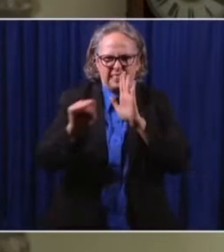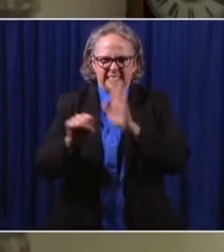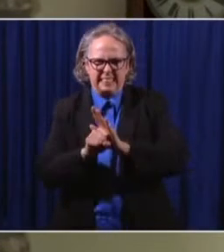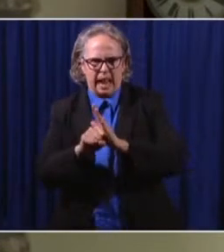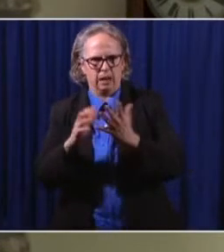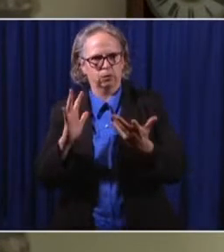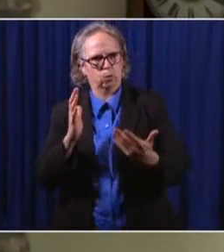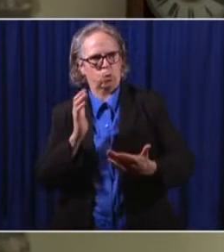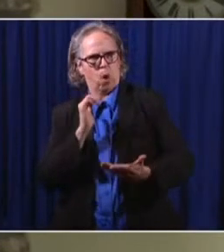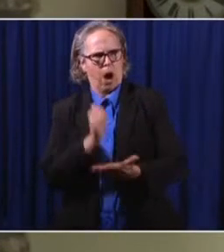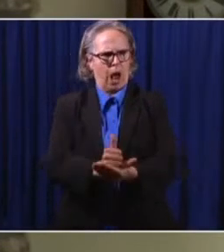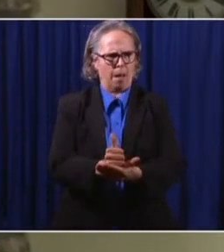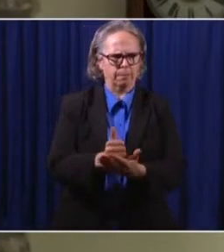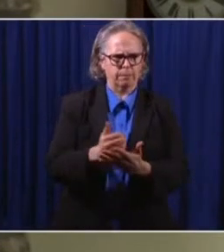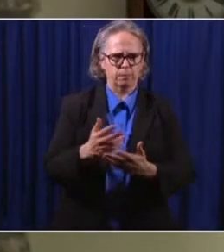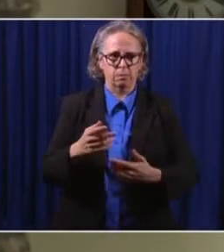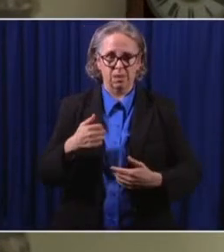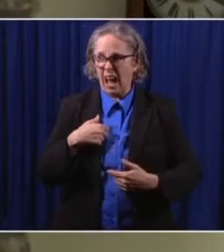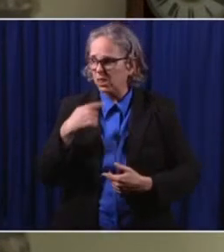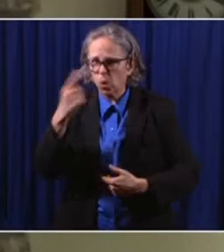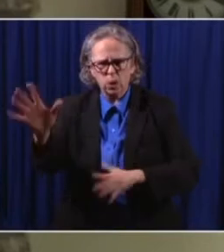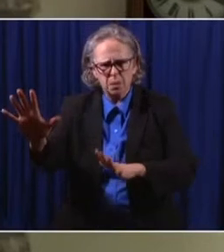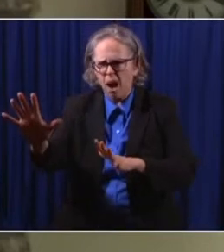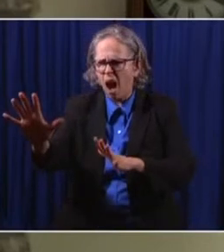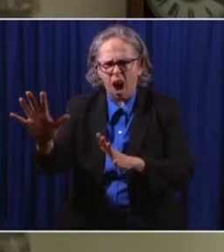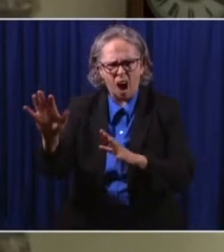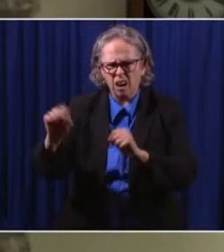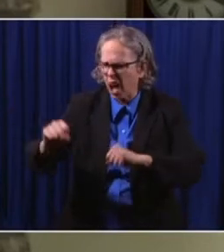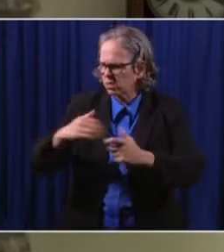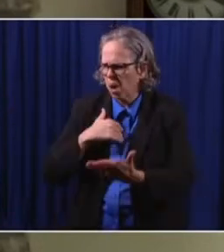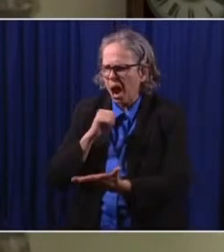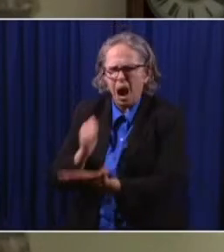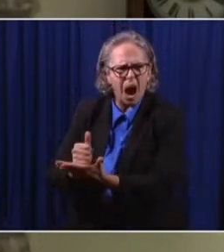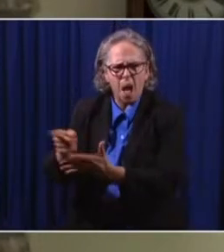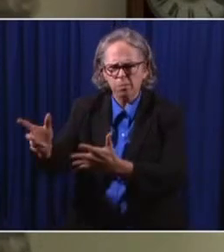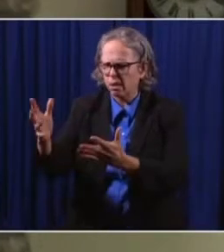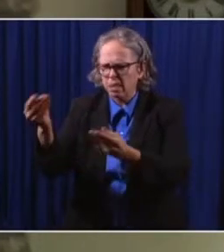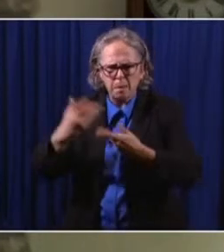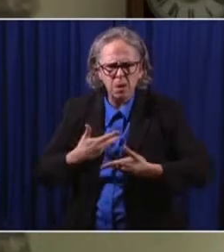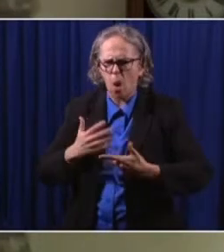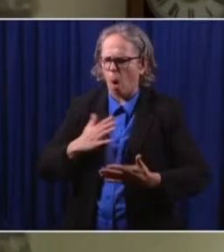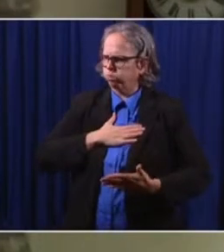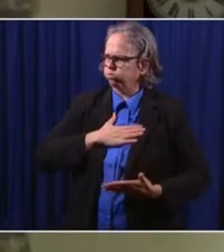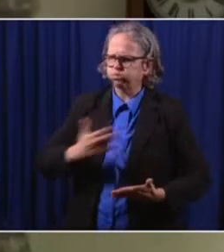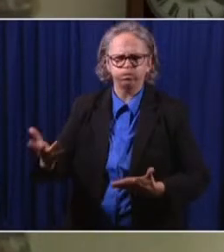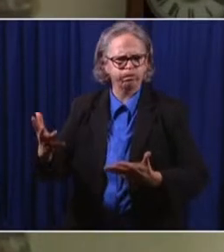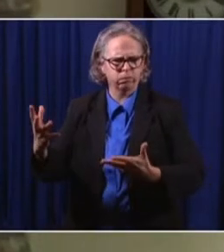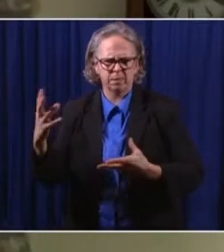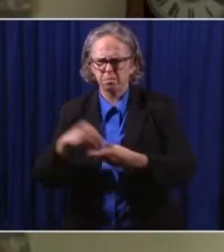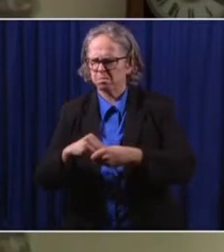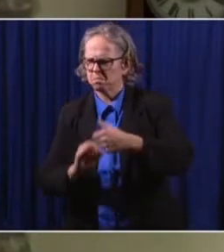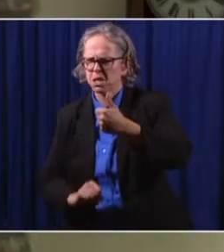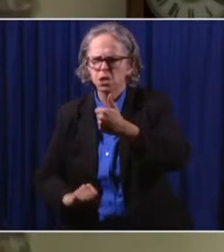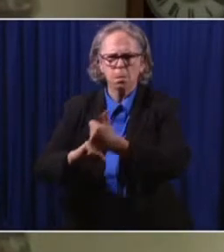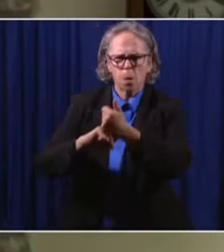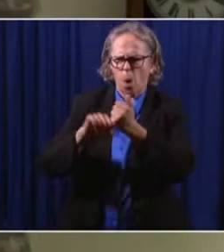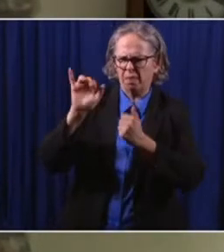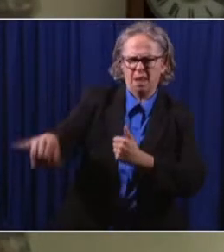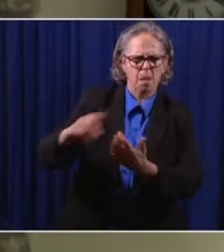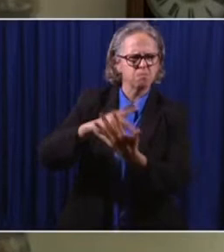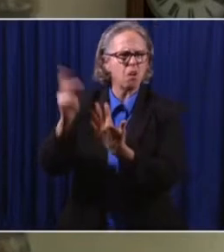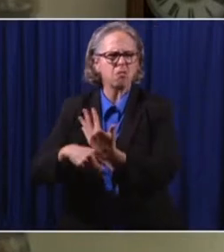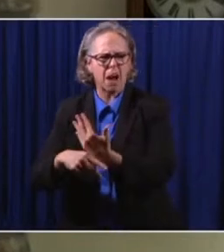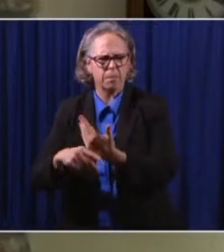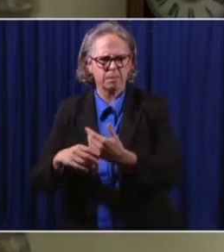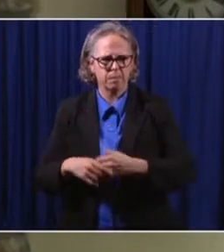the Marshal this morning, if there's anything we can do to help expand that, we will certainly be willing to do it. Not all runaways